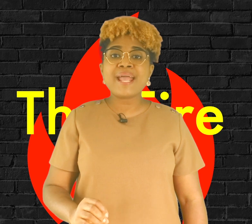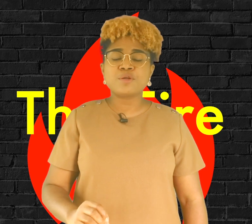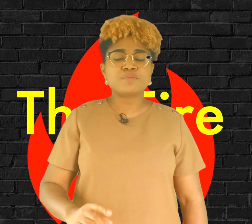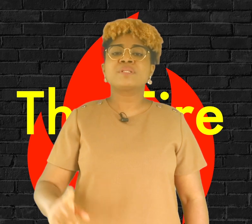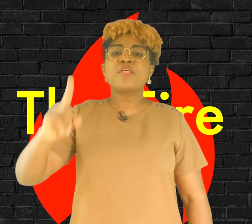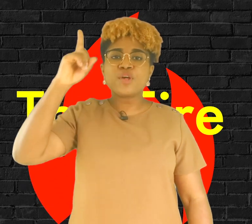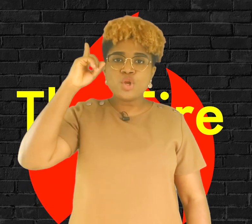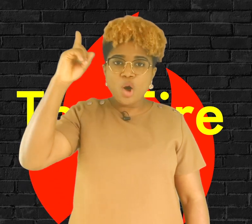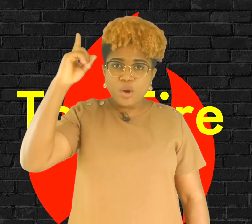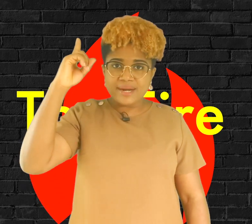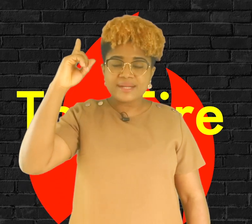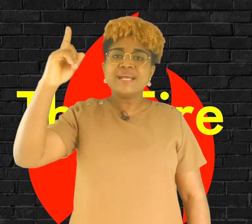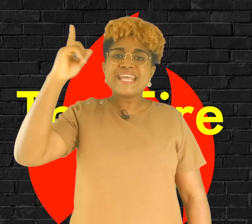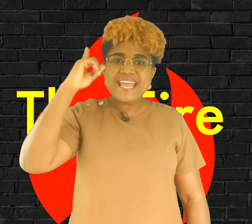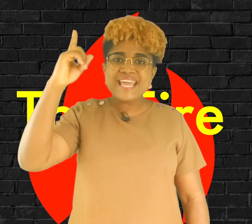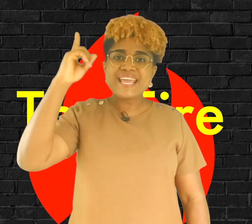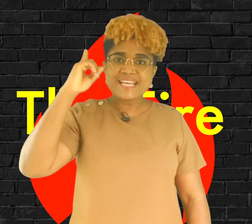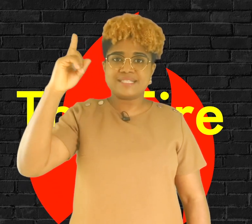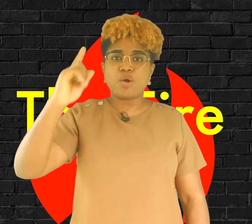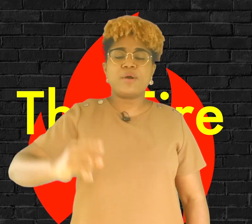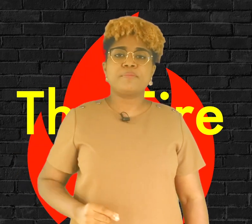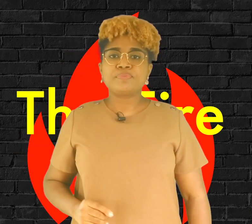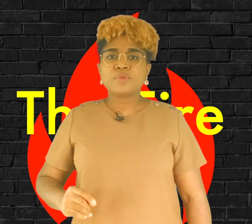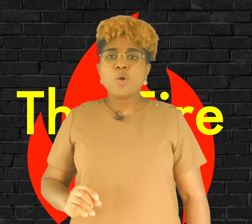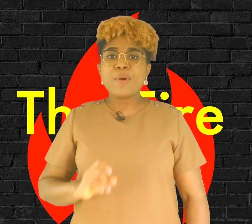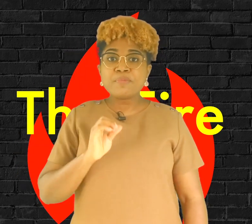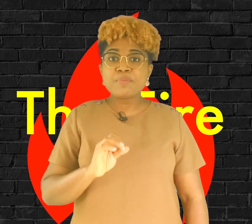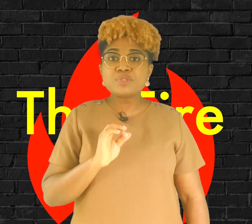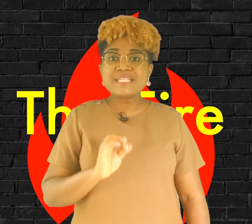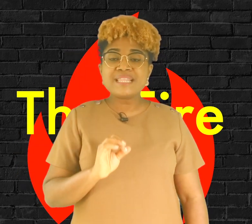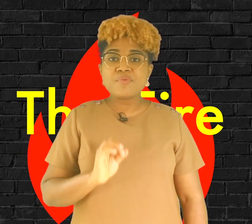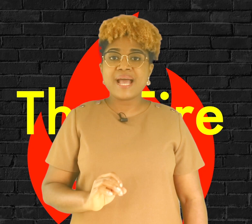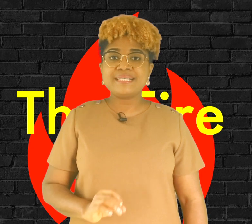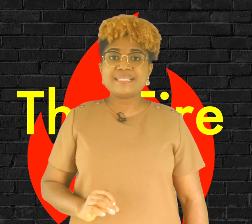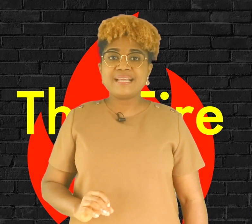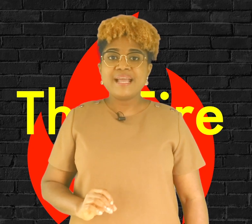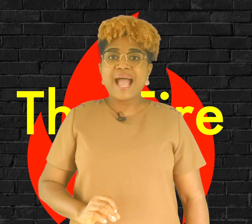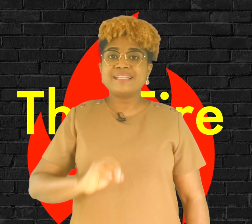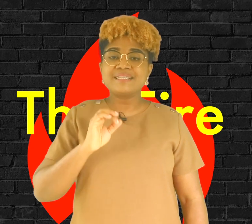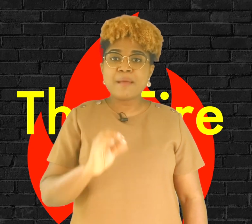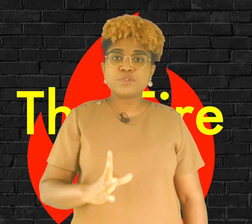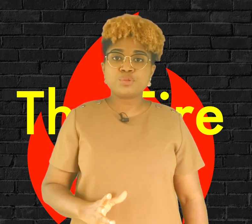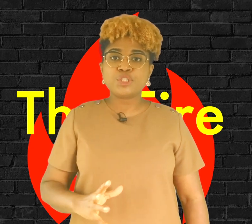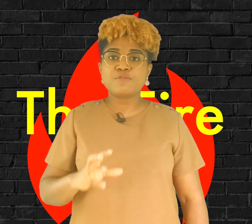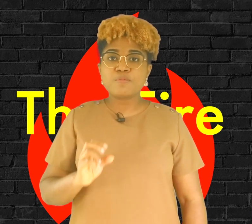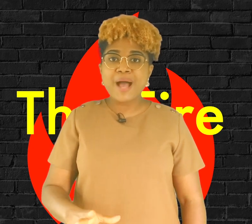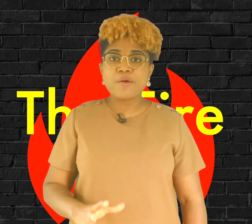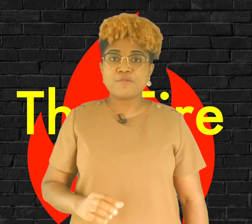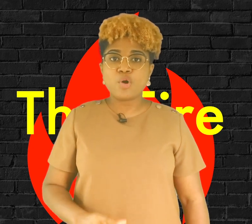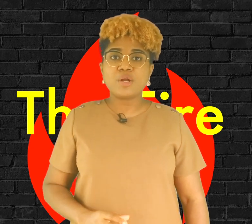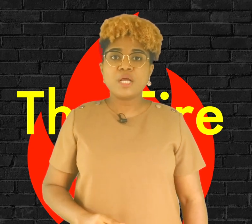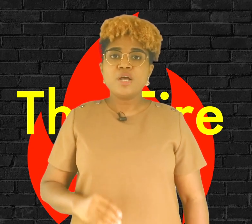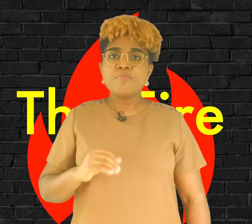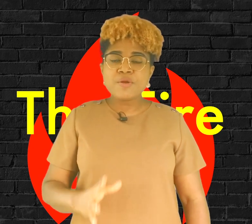will cry out, "The Lord, He is God." When people see the reality and the demonstration of